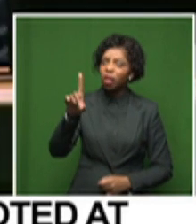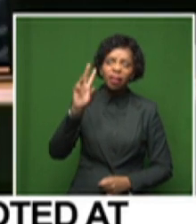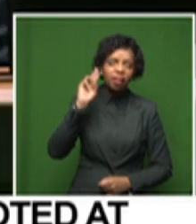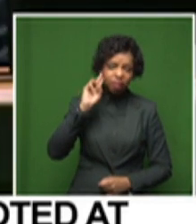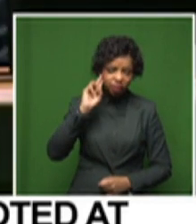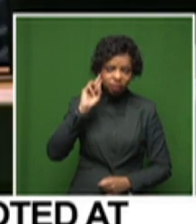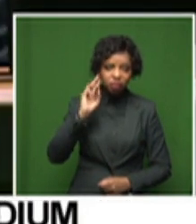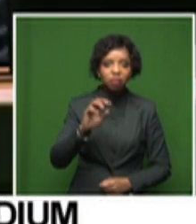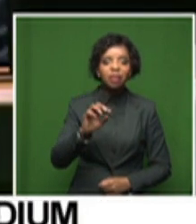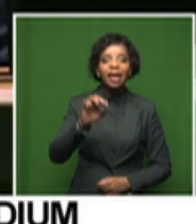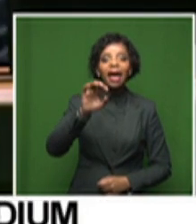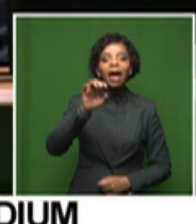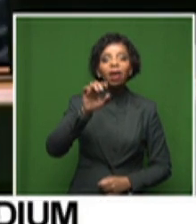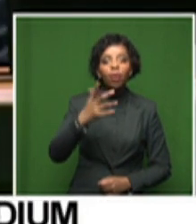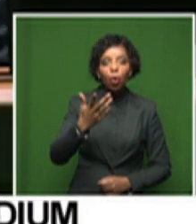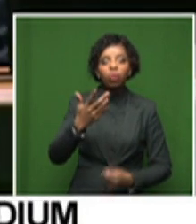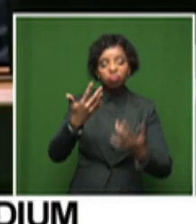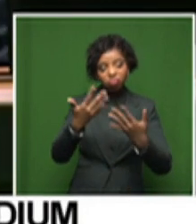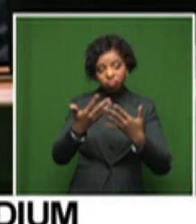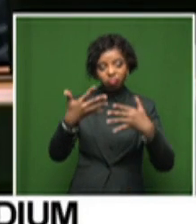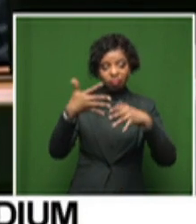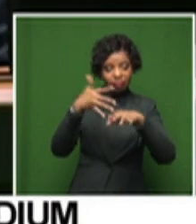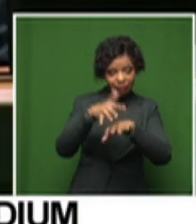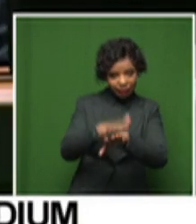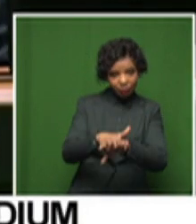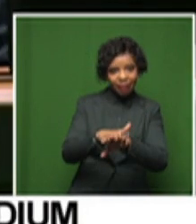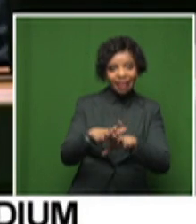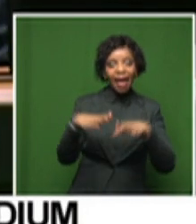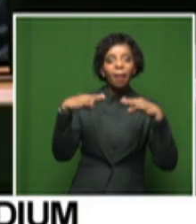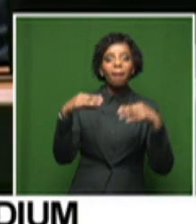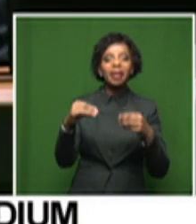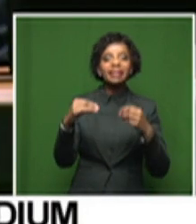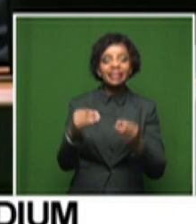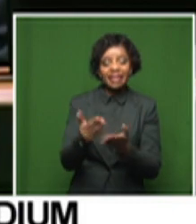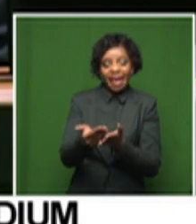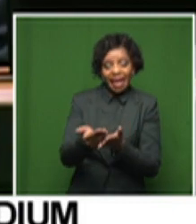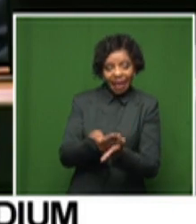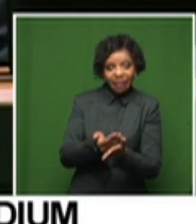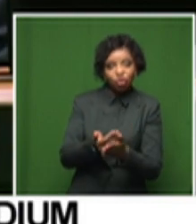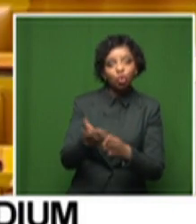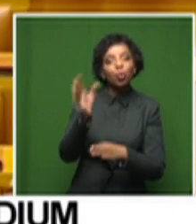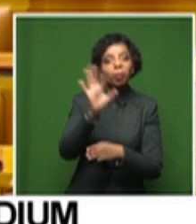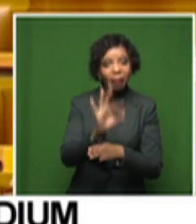to implement its business rescue plan.